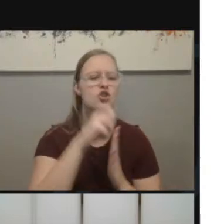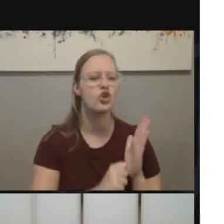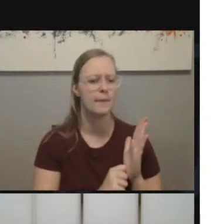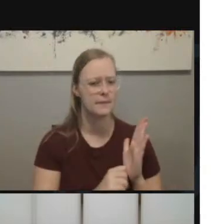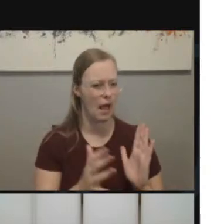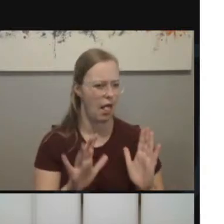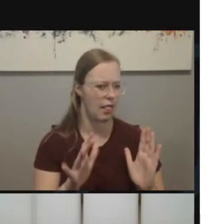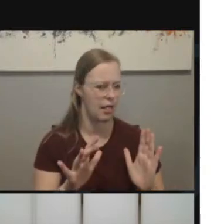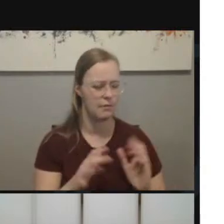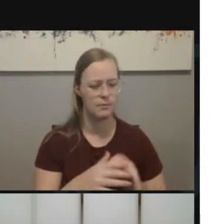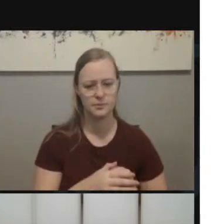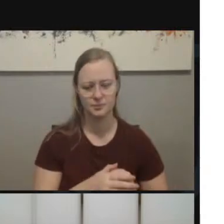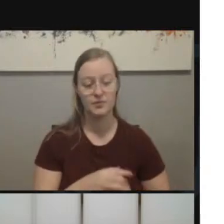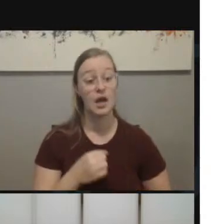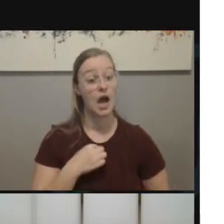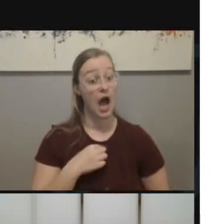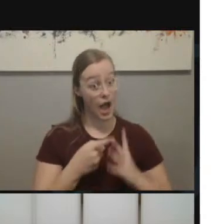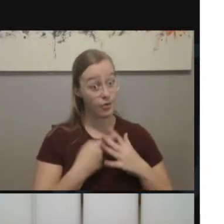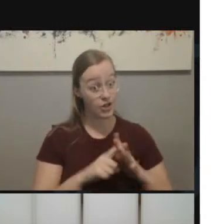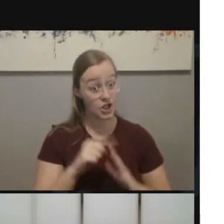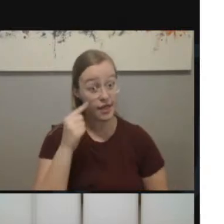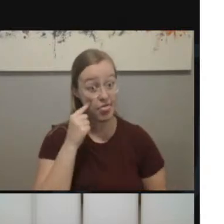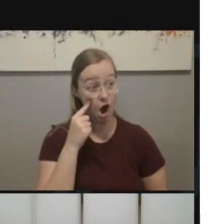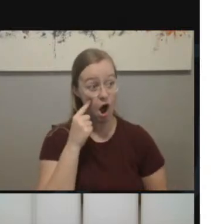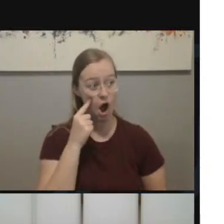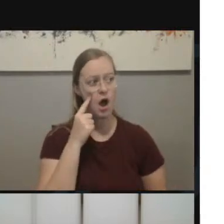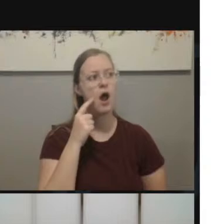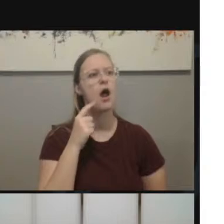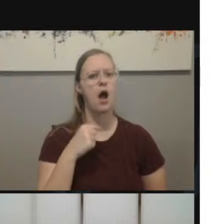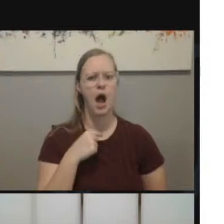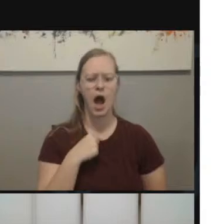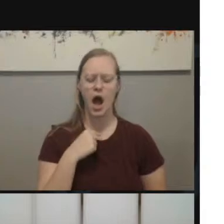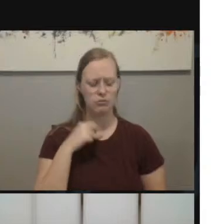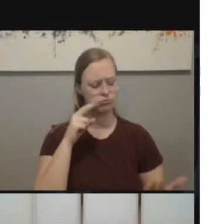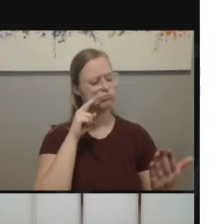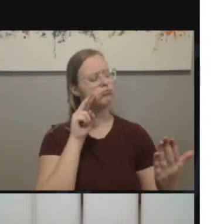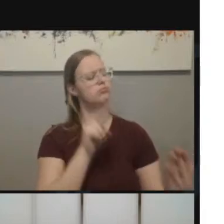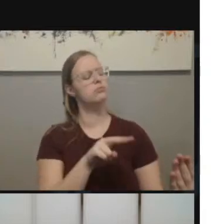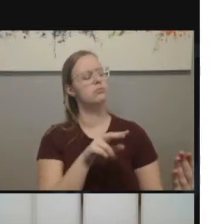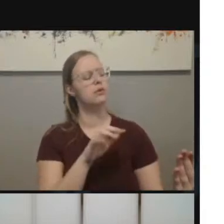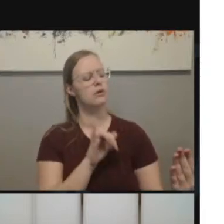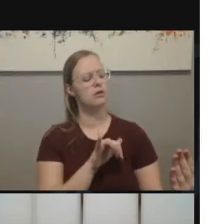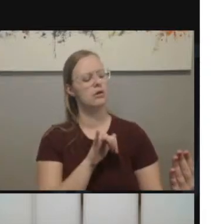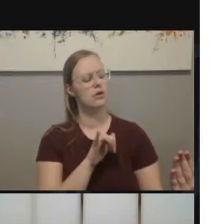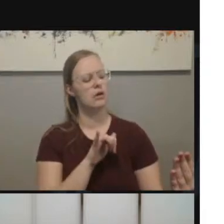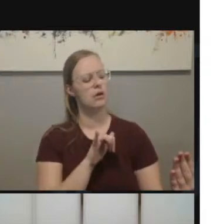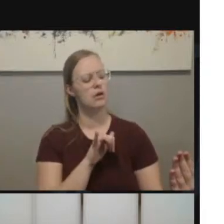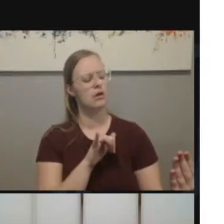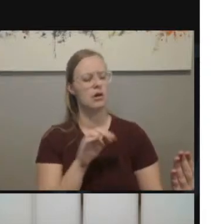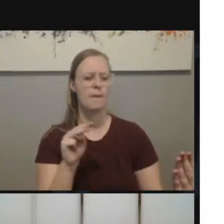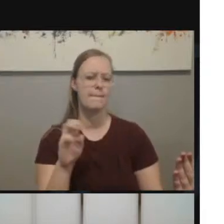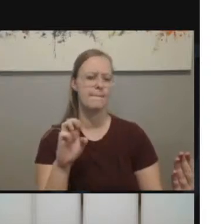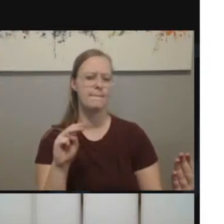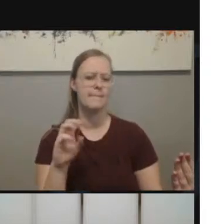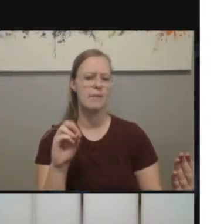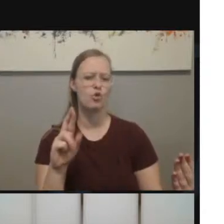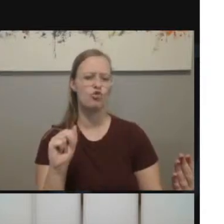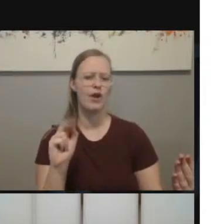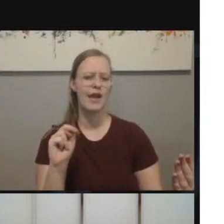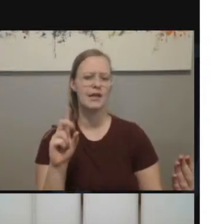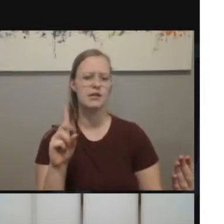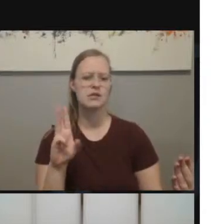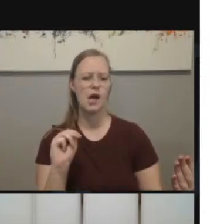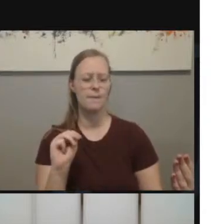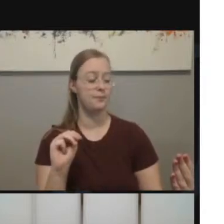I originally thought that what I was looking at was the memorandum, the entry of